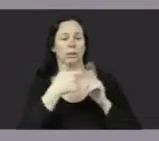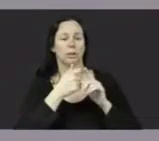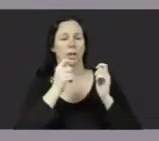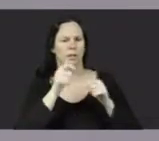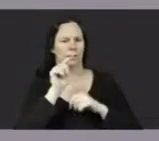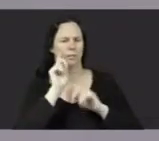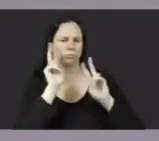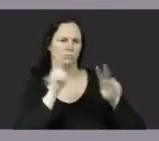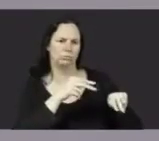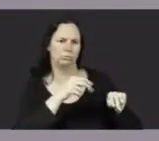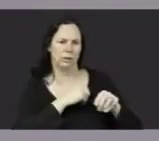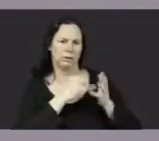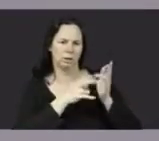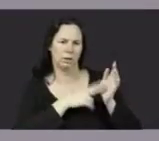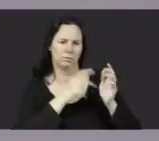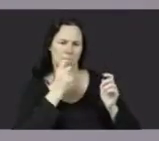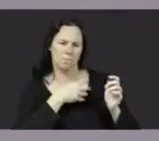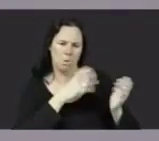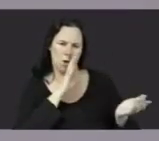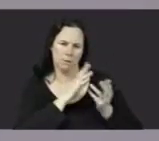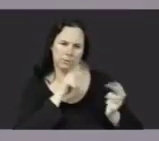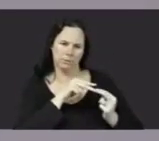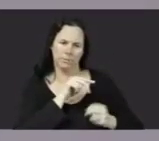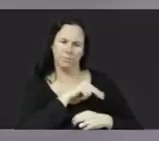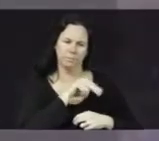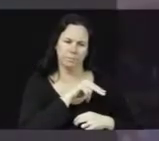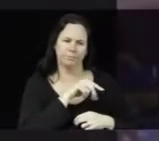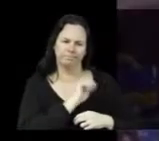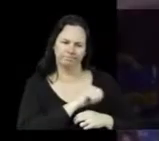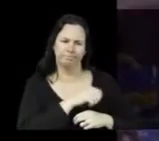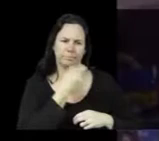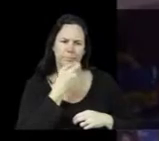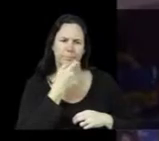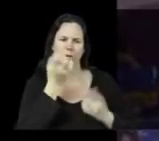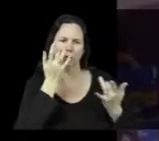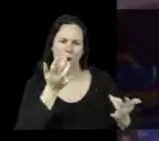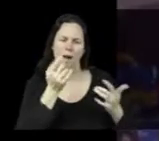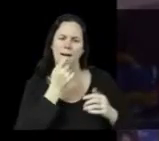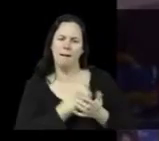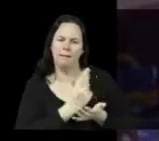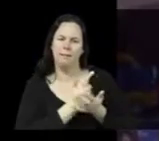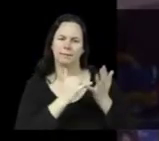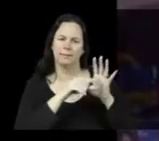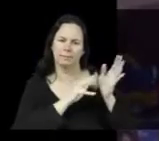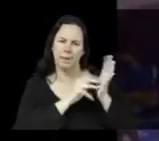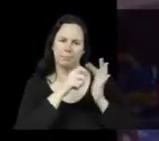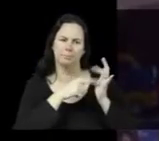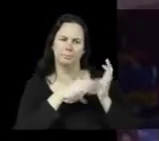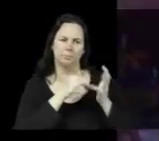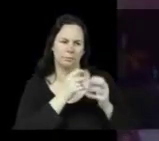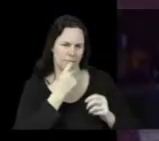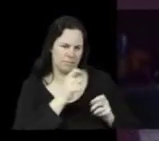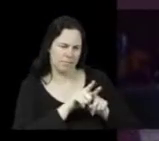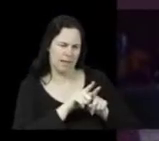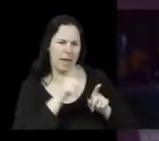Audrey's diagnosis, we started looking at our son Patrick a lot more closely. He was already showing a lot